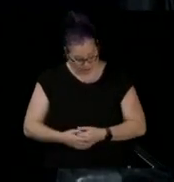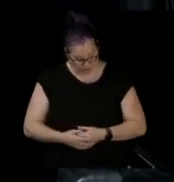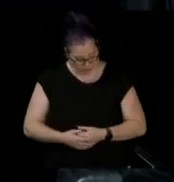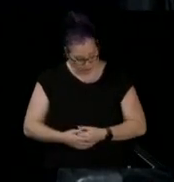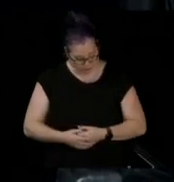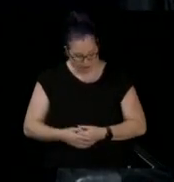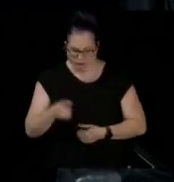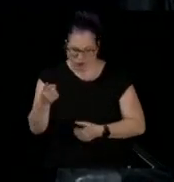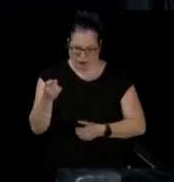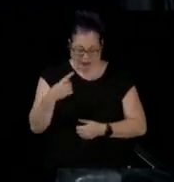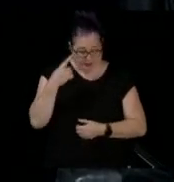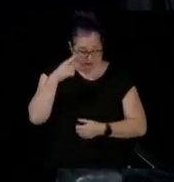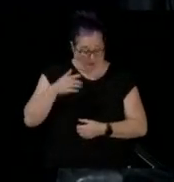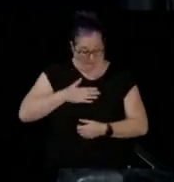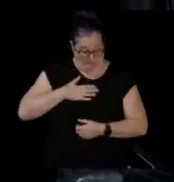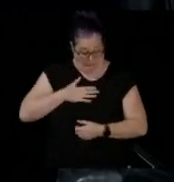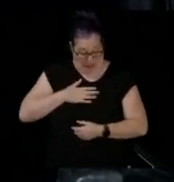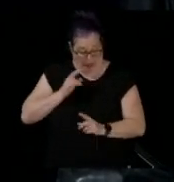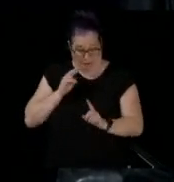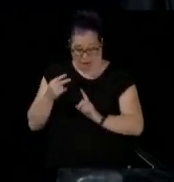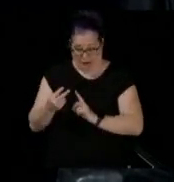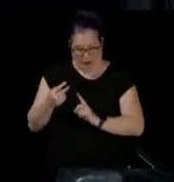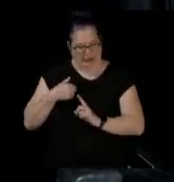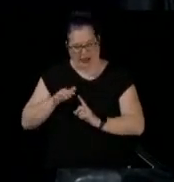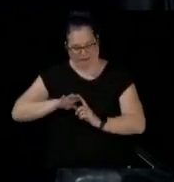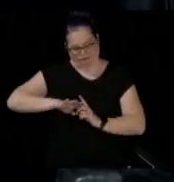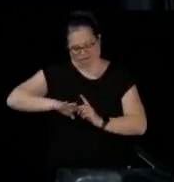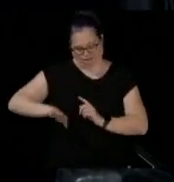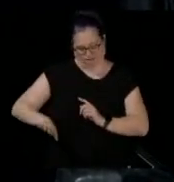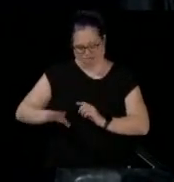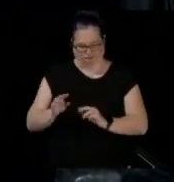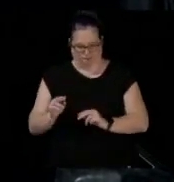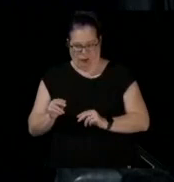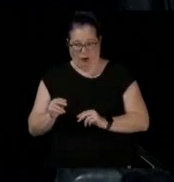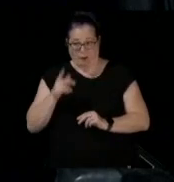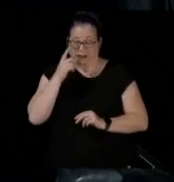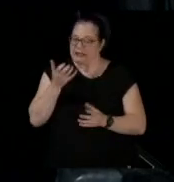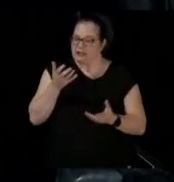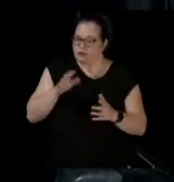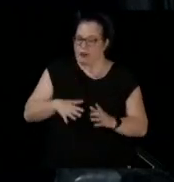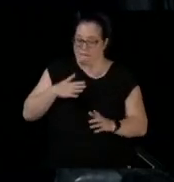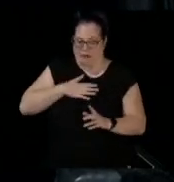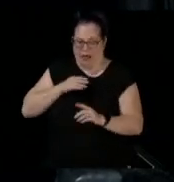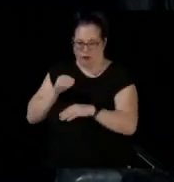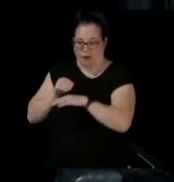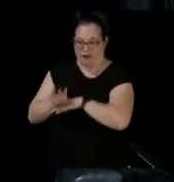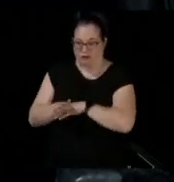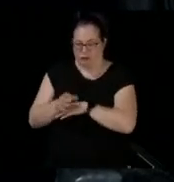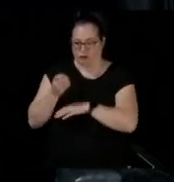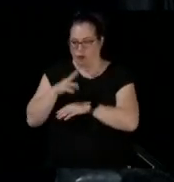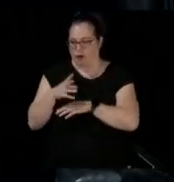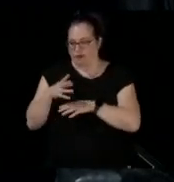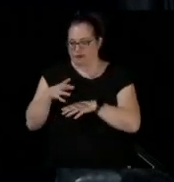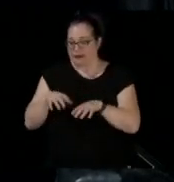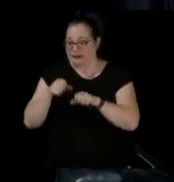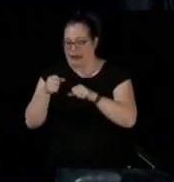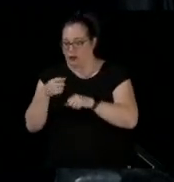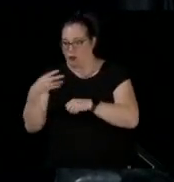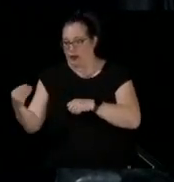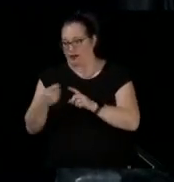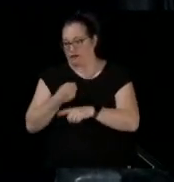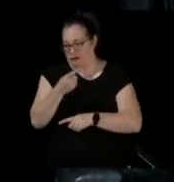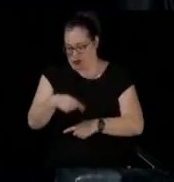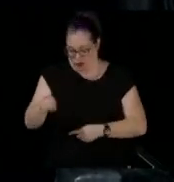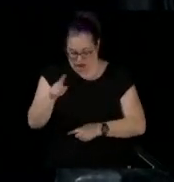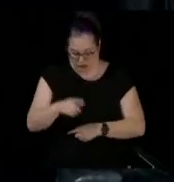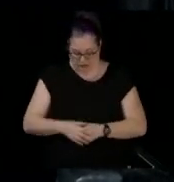Often, you'd ask me for my interpretation, and I usually demurred, out of fear that mine would unduly influence or distract from yours.